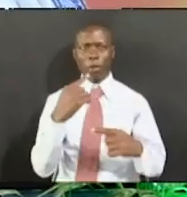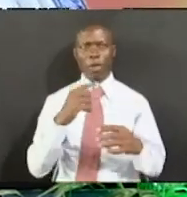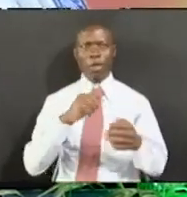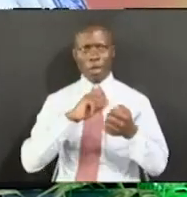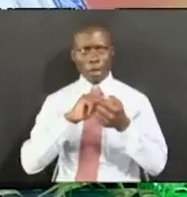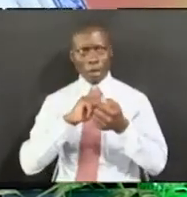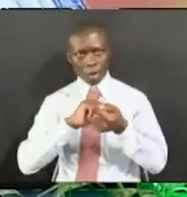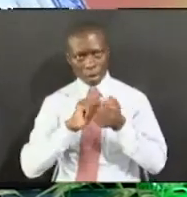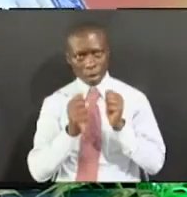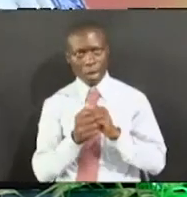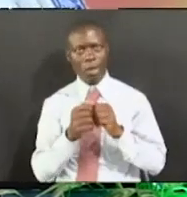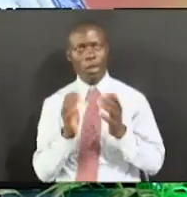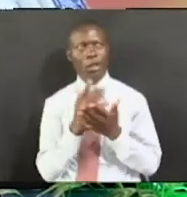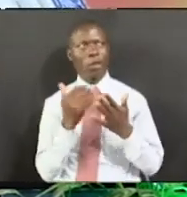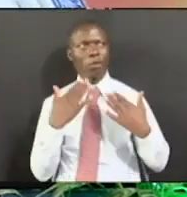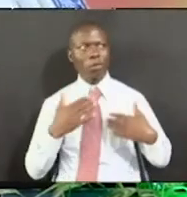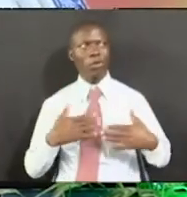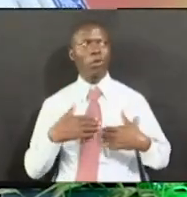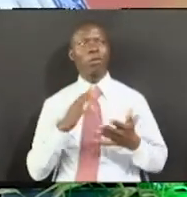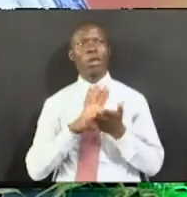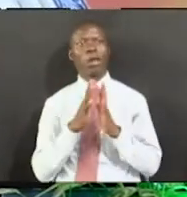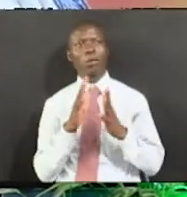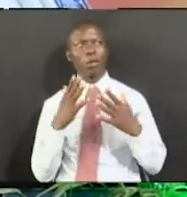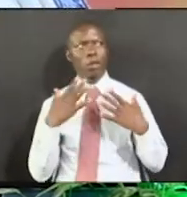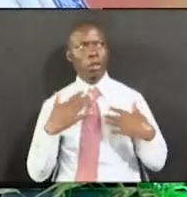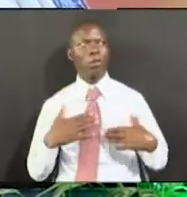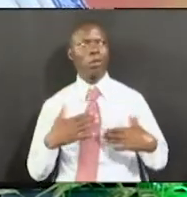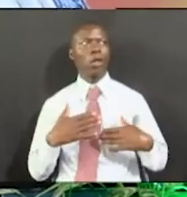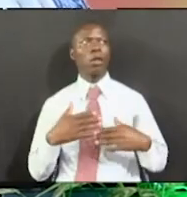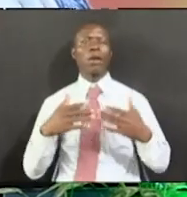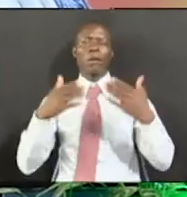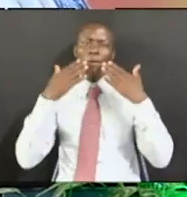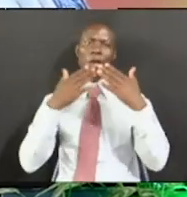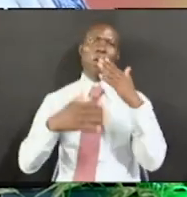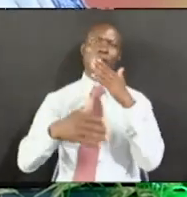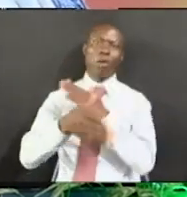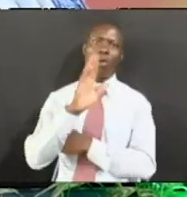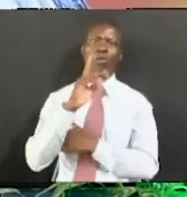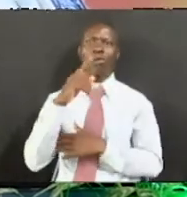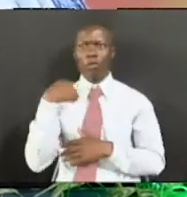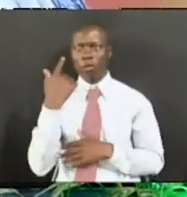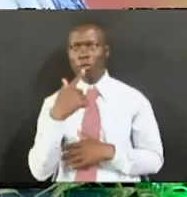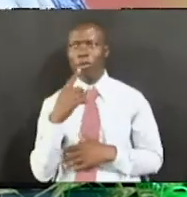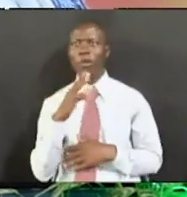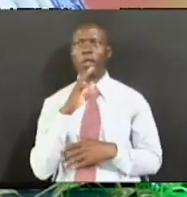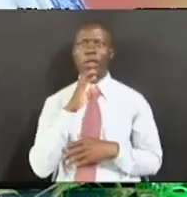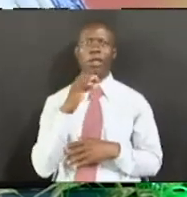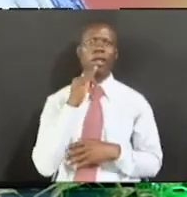somebodies. Let us give grace and thank God for who he is.